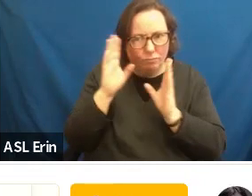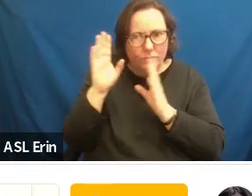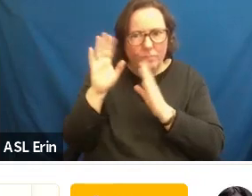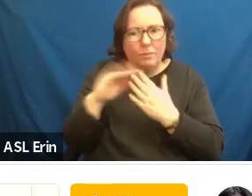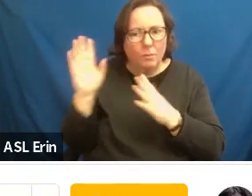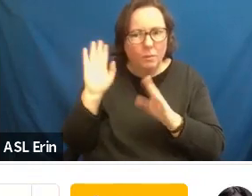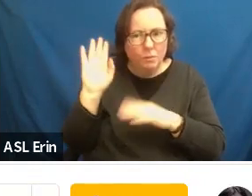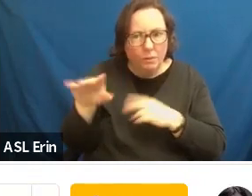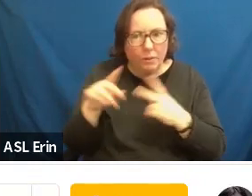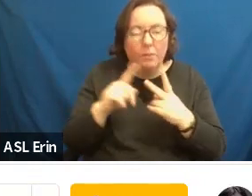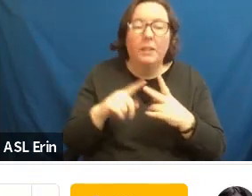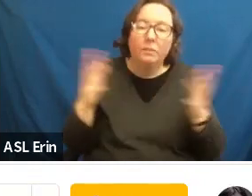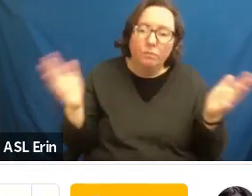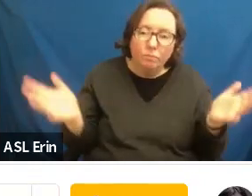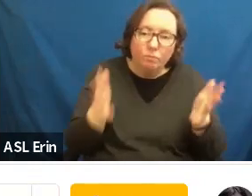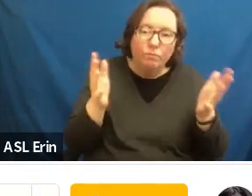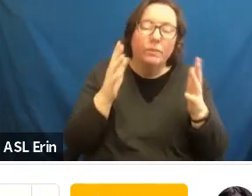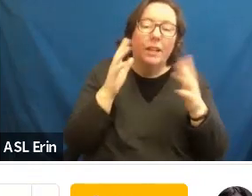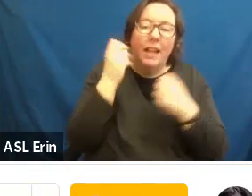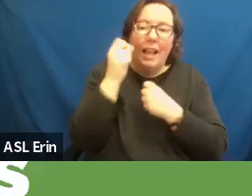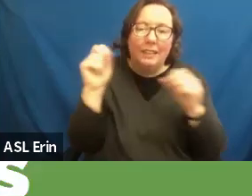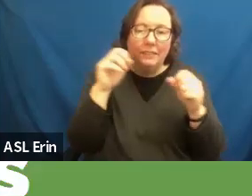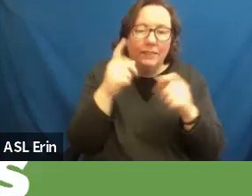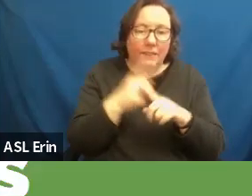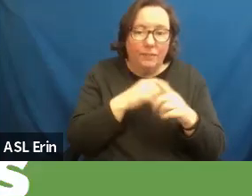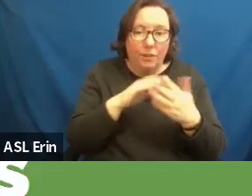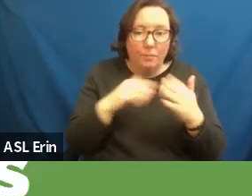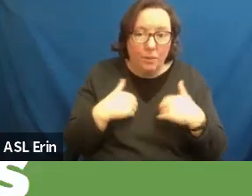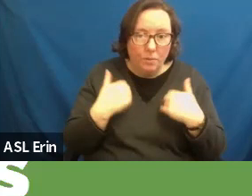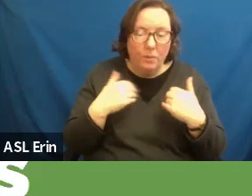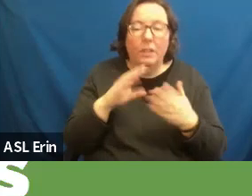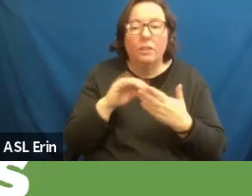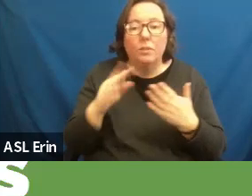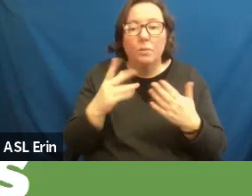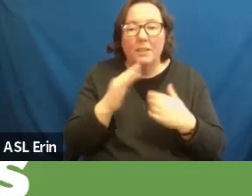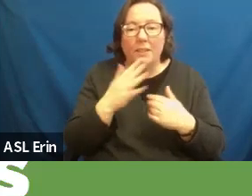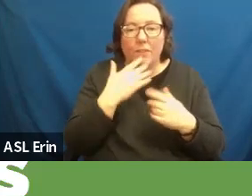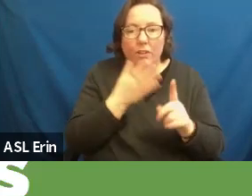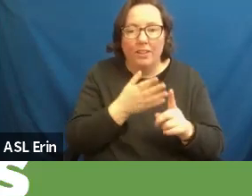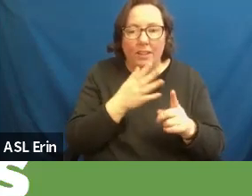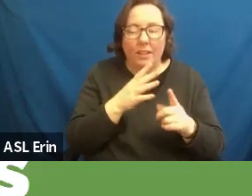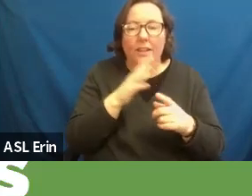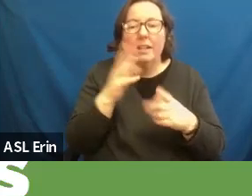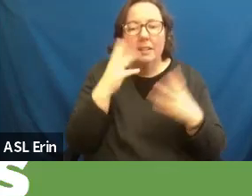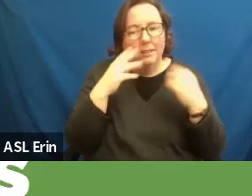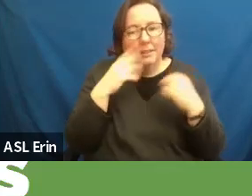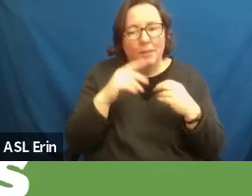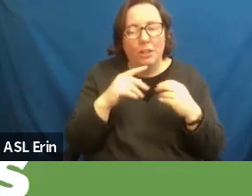activism, particularly among youth, the students of color at Hunter College High School experienced racial microaggressions,